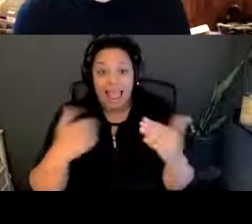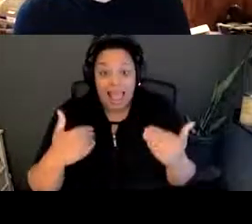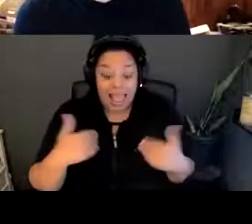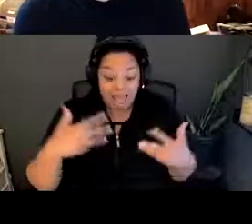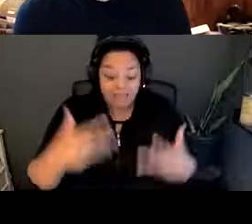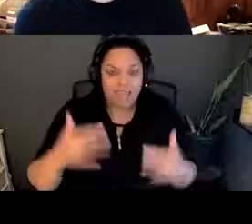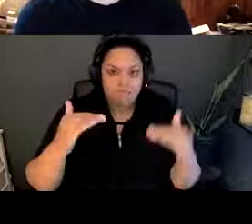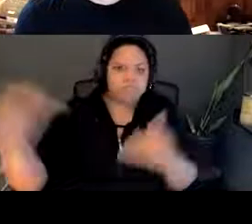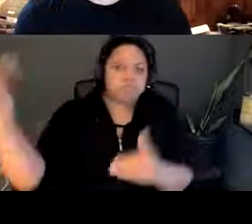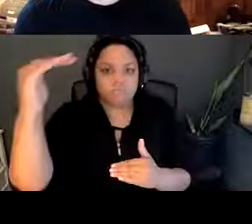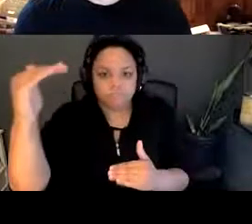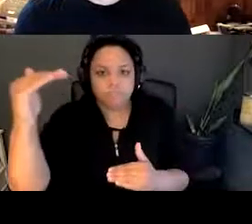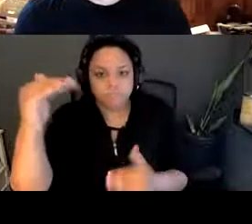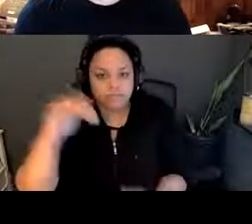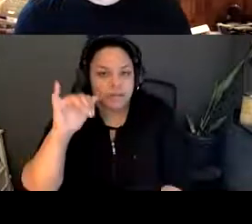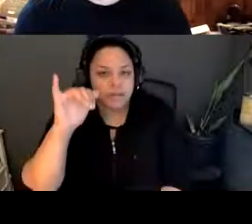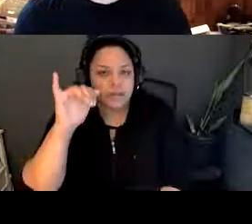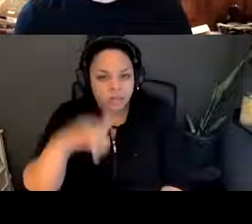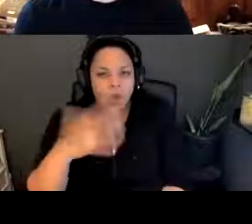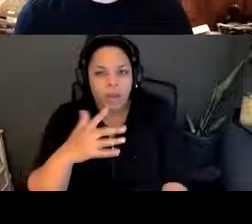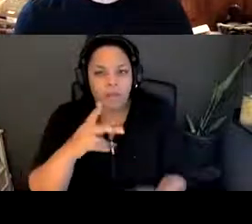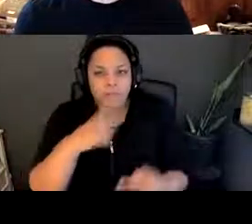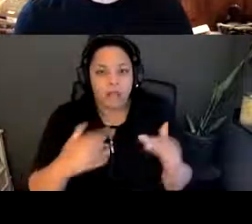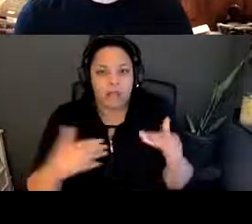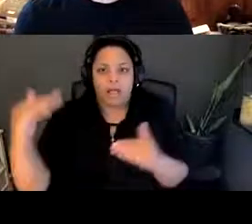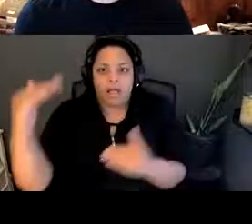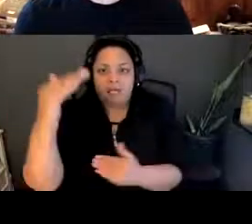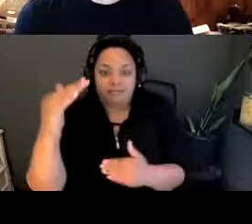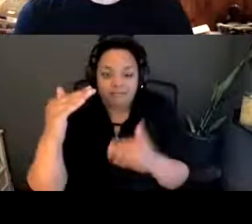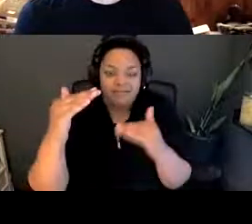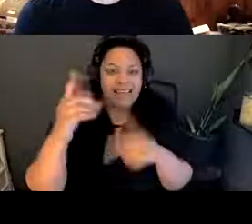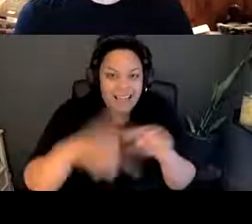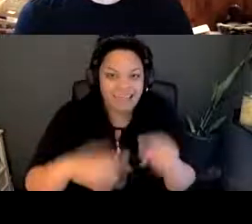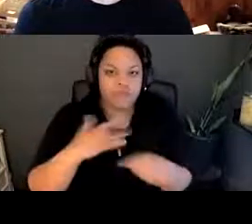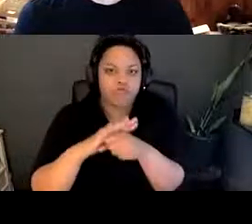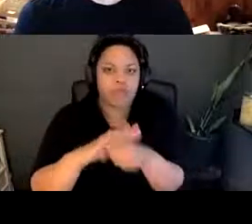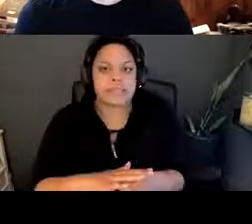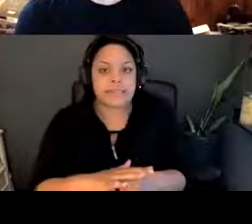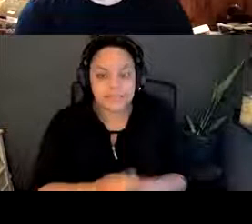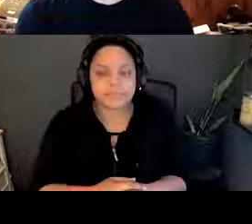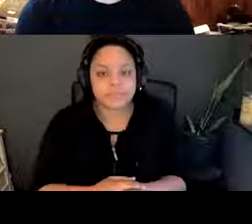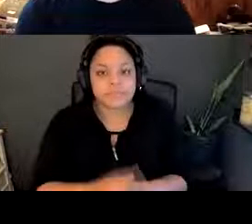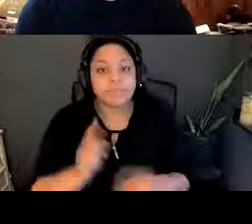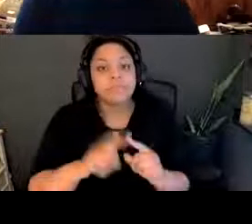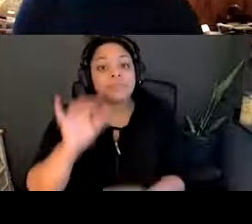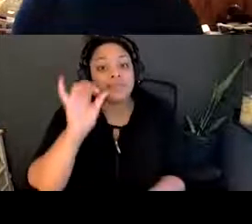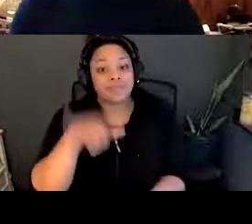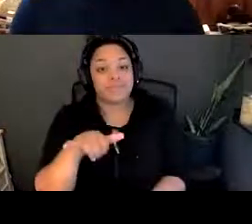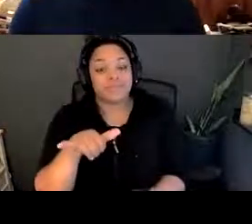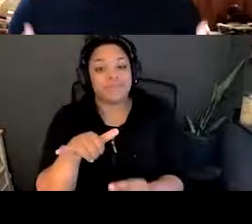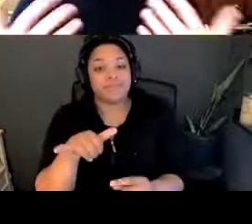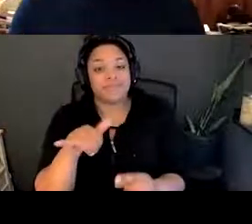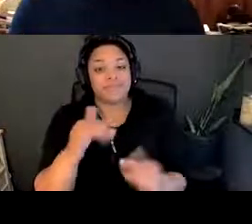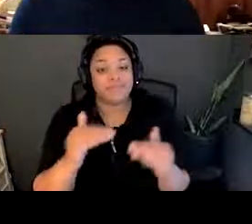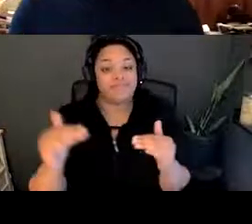essentially what gives rise to stress. But that appraisal in and of itself is a